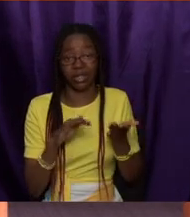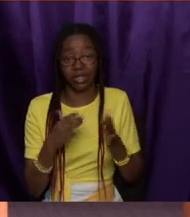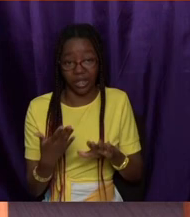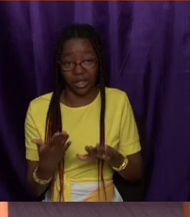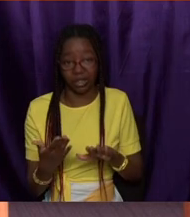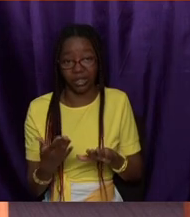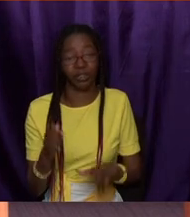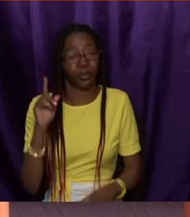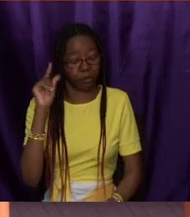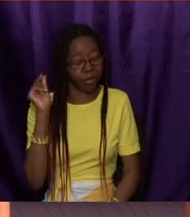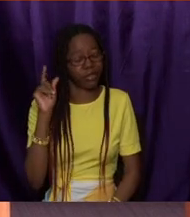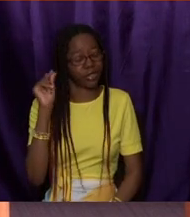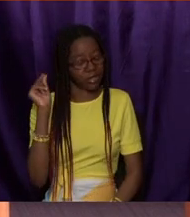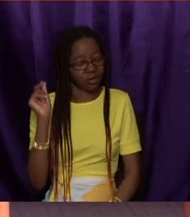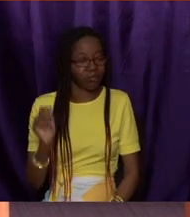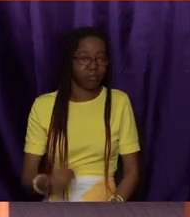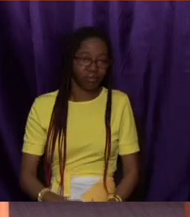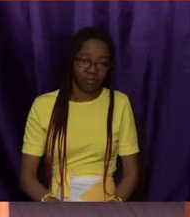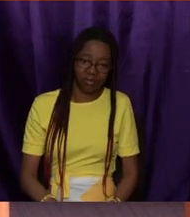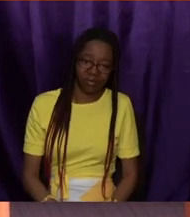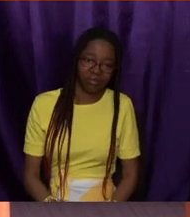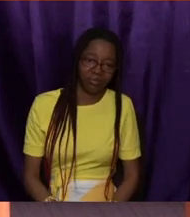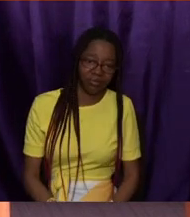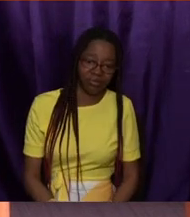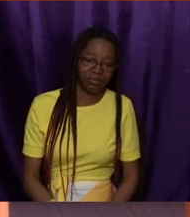of your Moses.